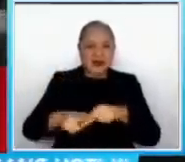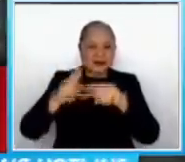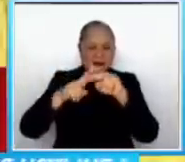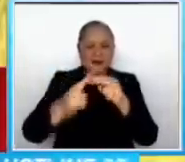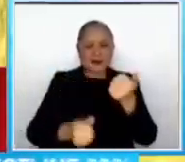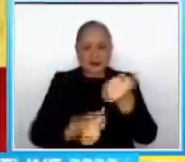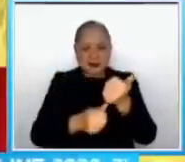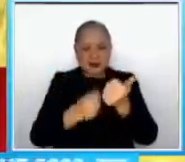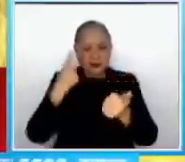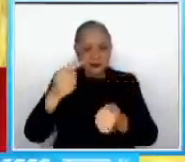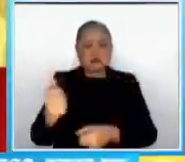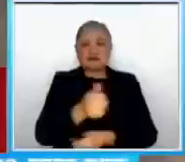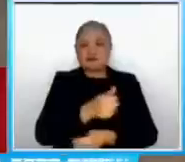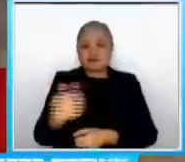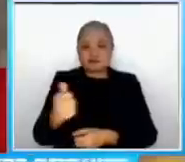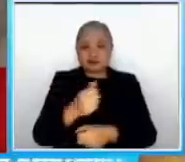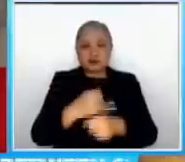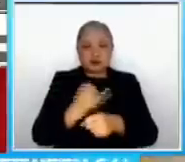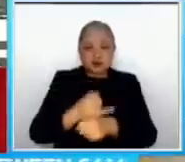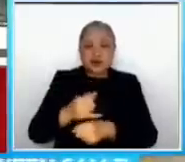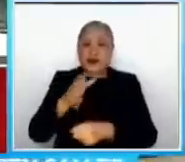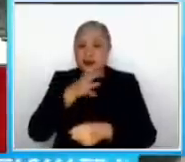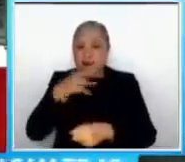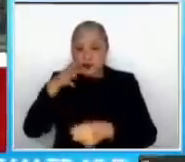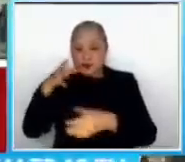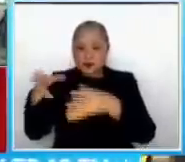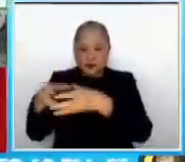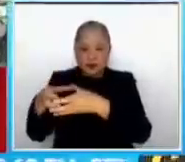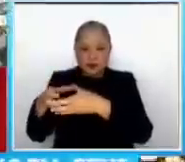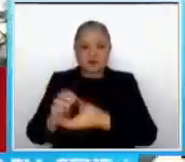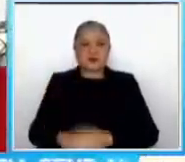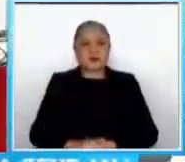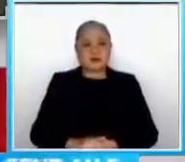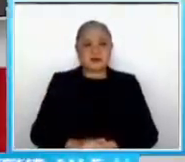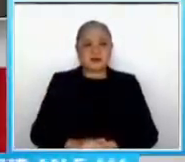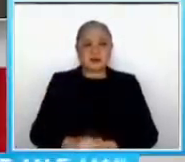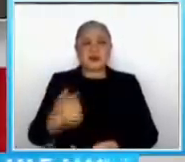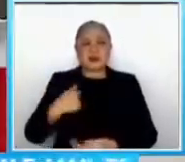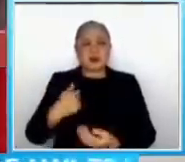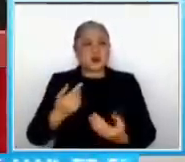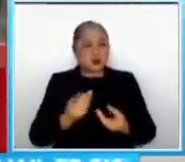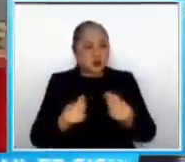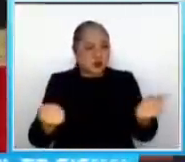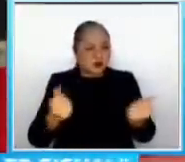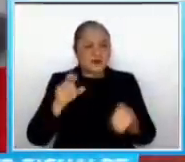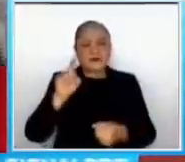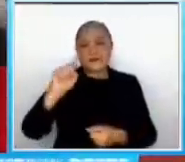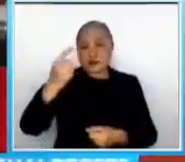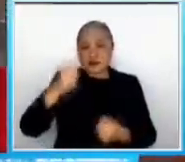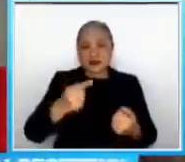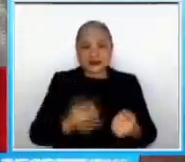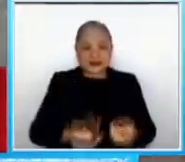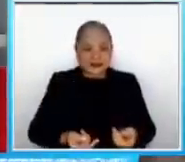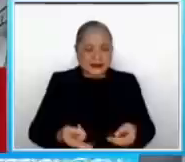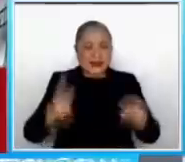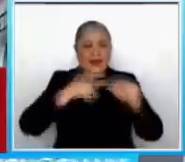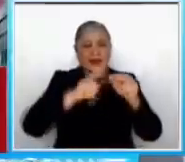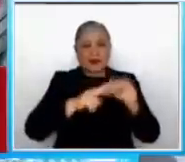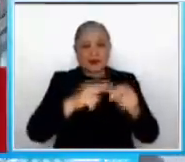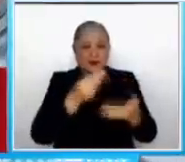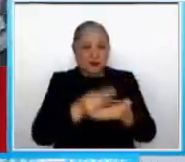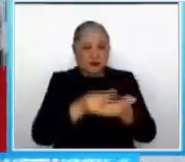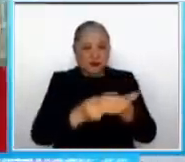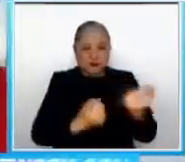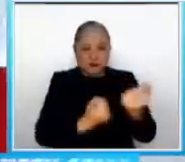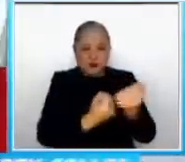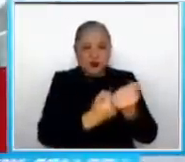transportasyon at agrikultura Interventions The first is to increase fuel subsidy program for public utility